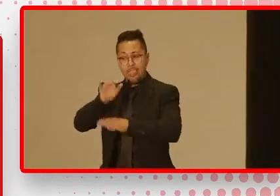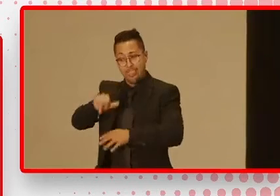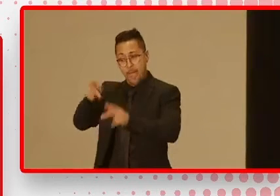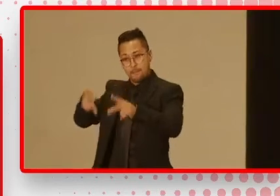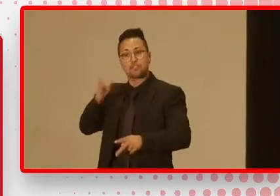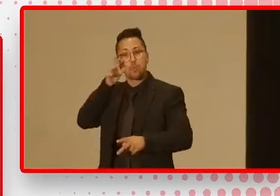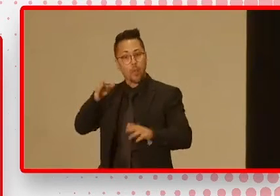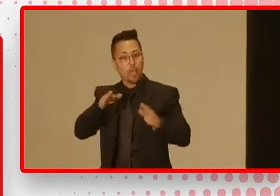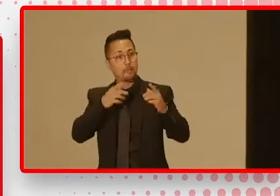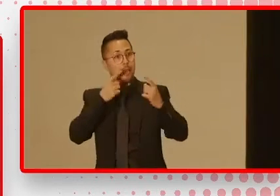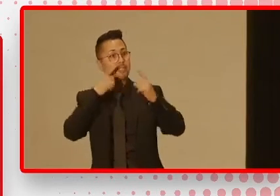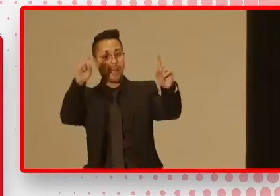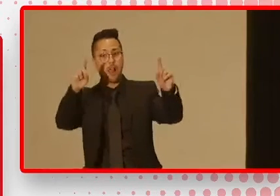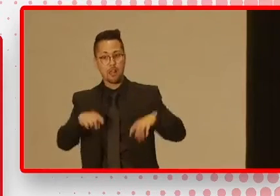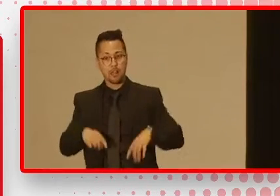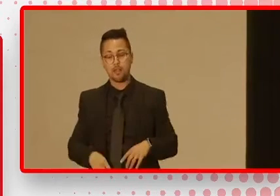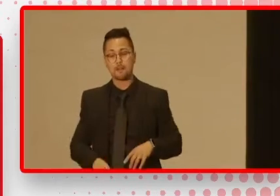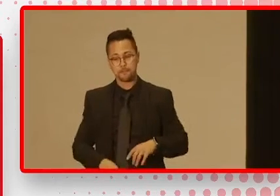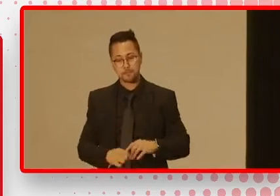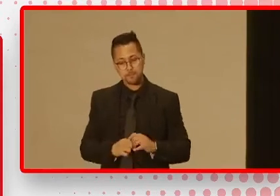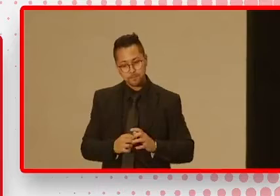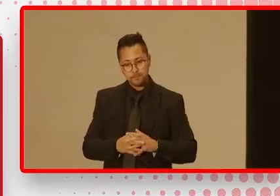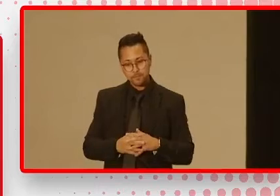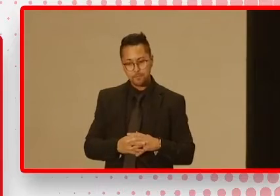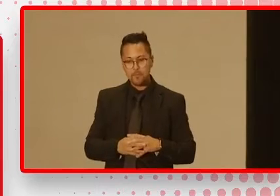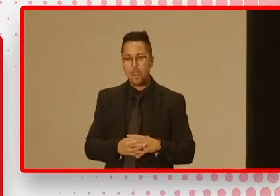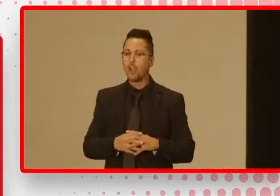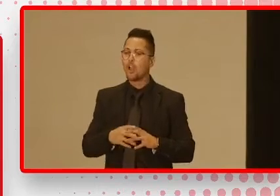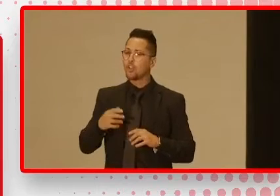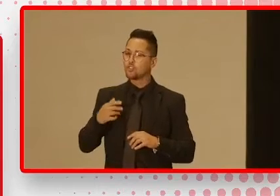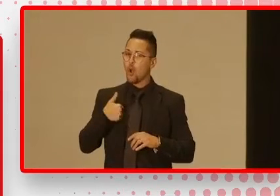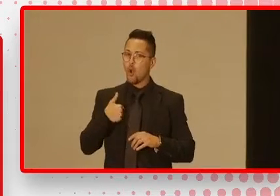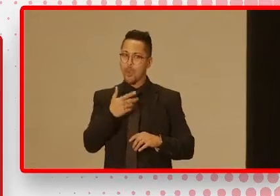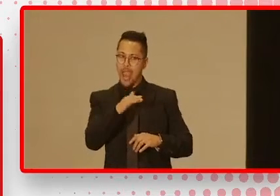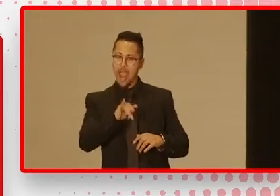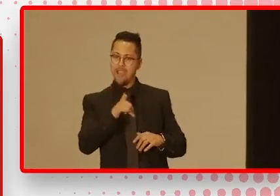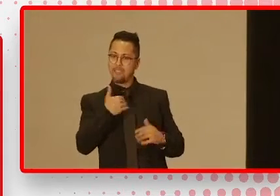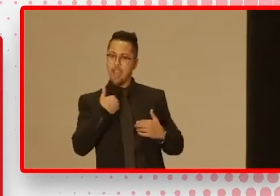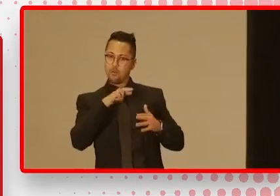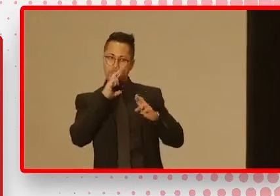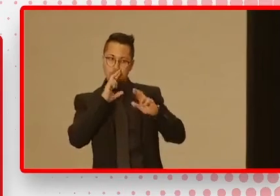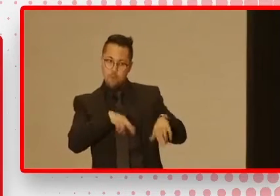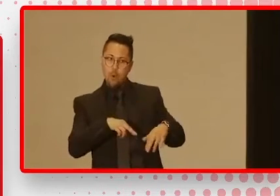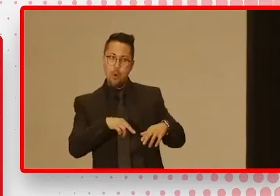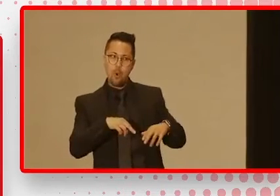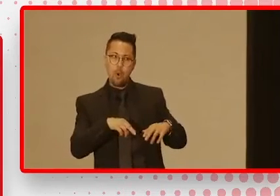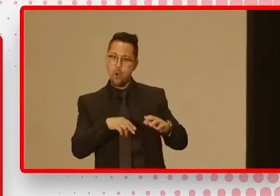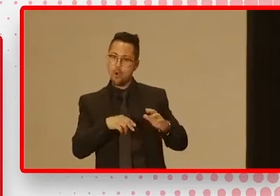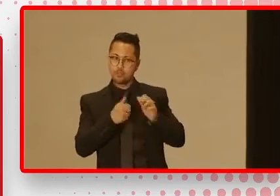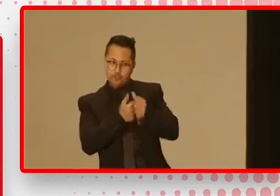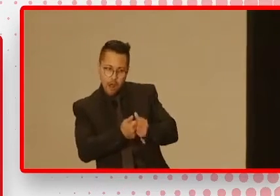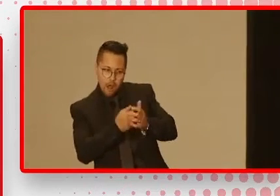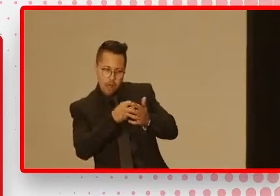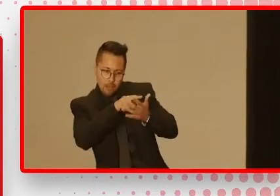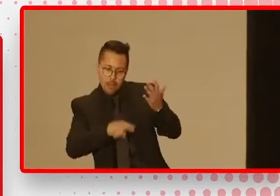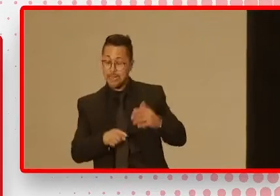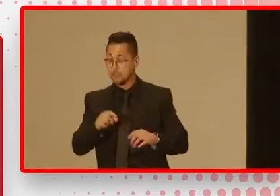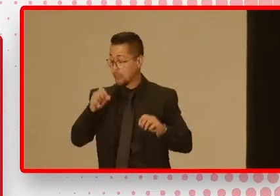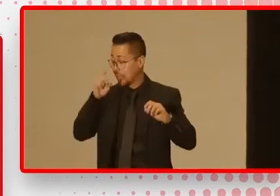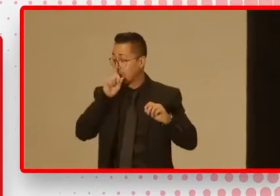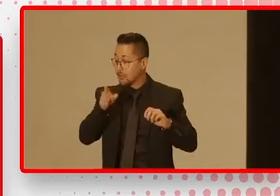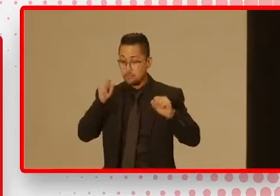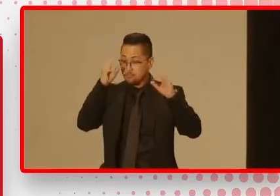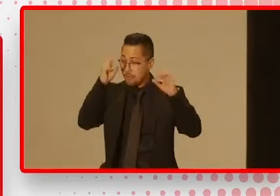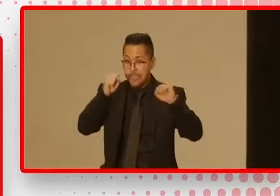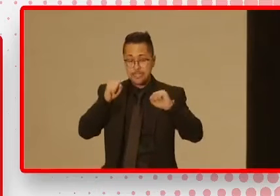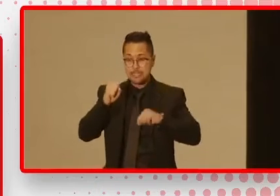that creates a really good dialogue with that individual, and we have that report to go over. And it's so amazing when you're sitting there talking to an individual who doesn't